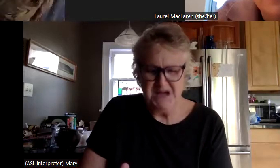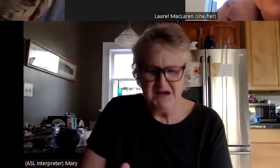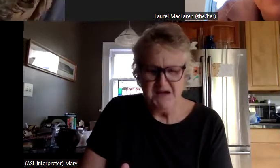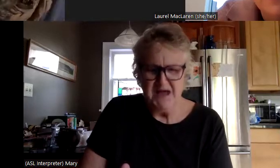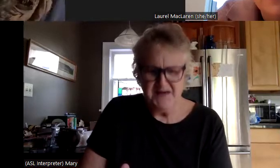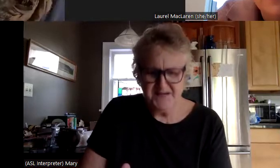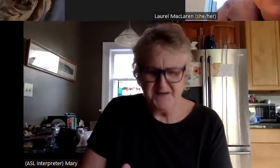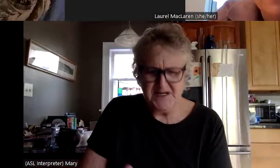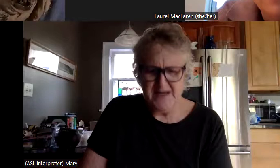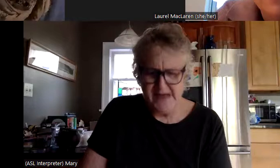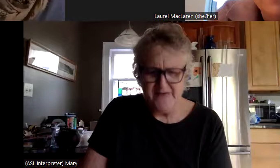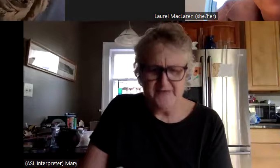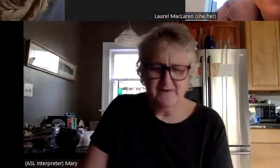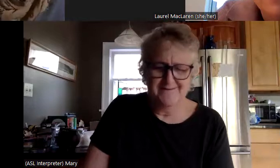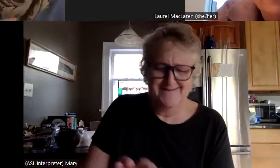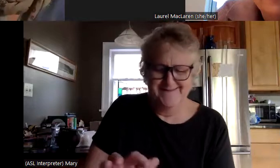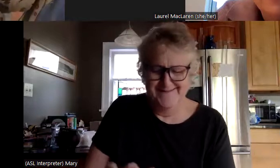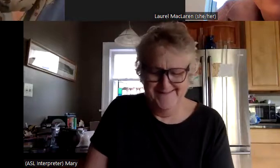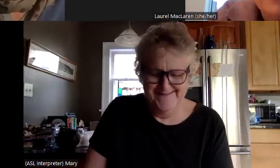said, "Yuck, WTF."